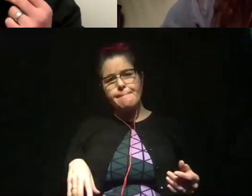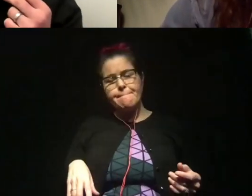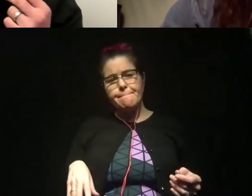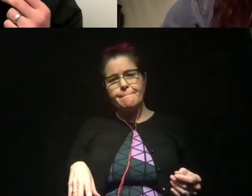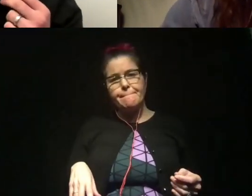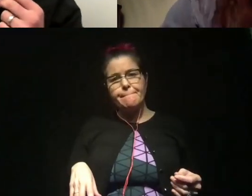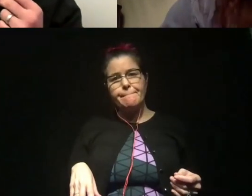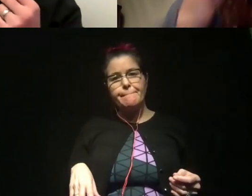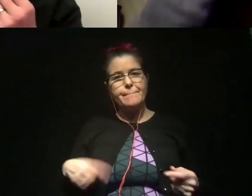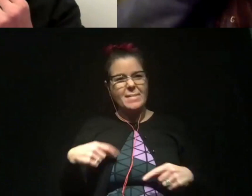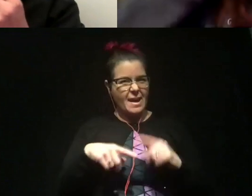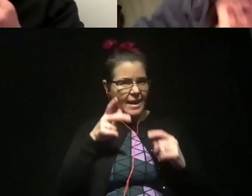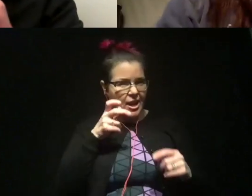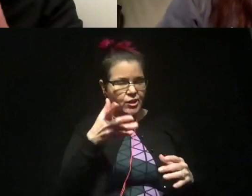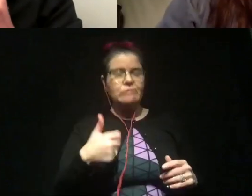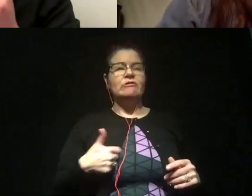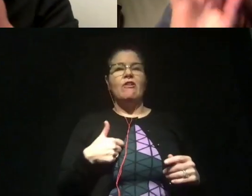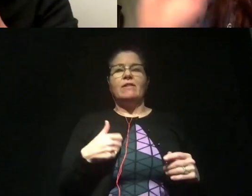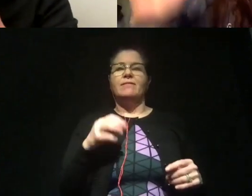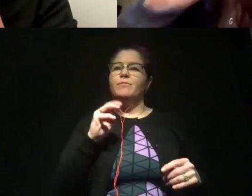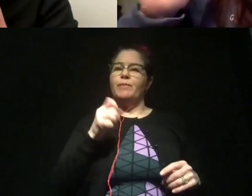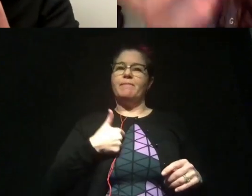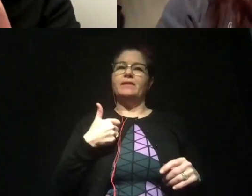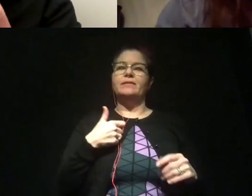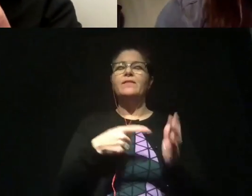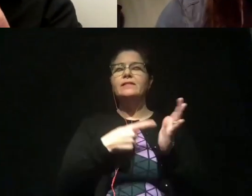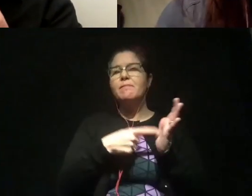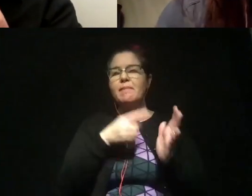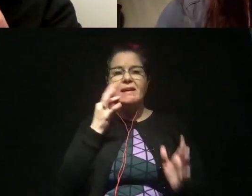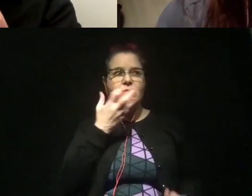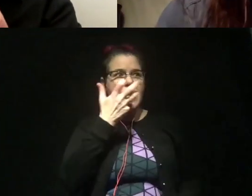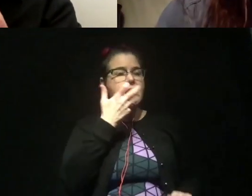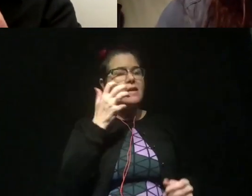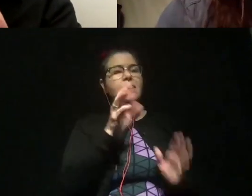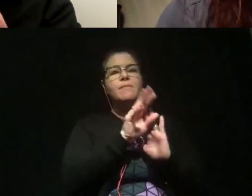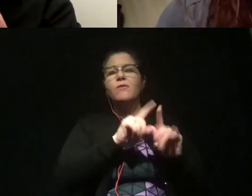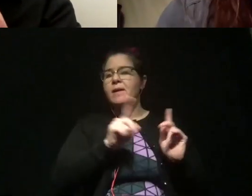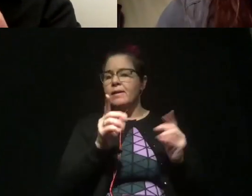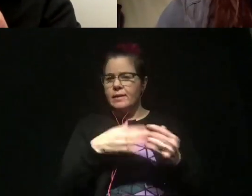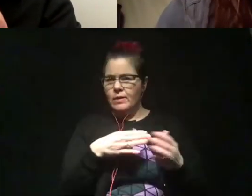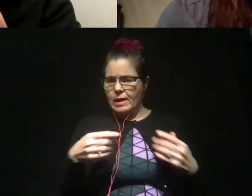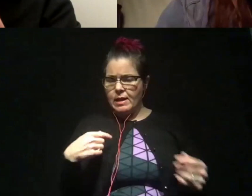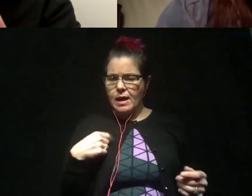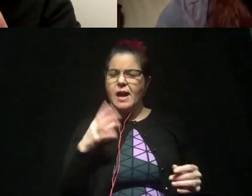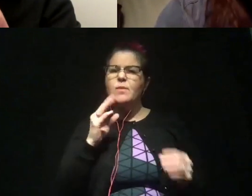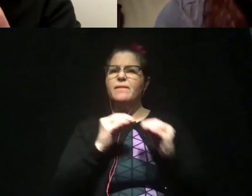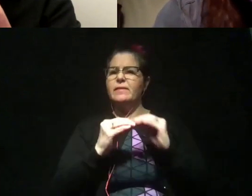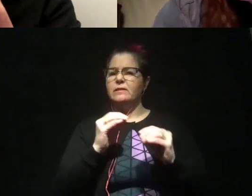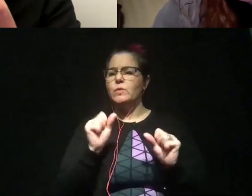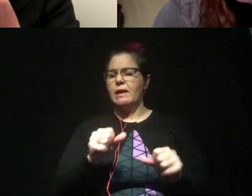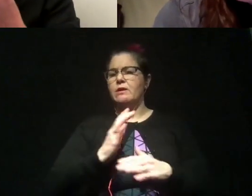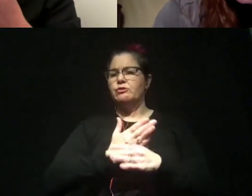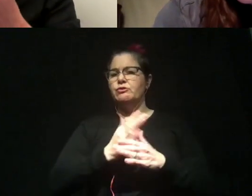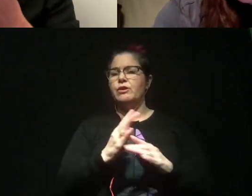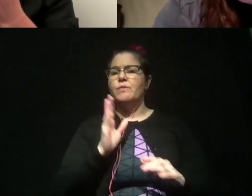Oh, I can't hear you. Yeah, sorry, I muted myself. Sometimes my cat just screams in the background, but I will fix that because you will be able to